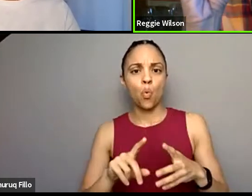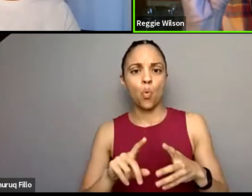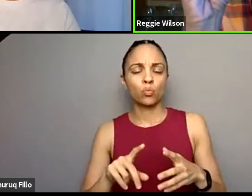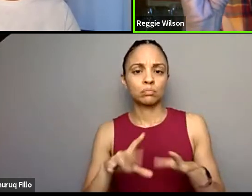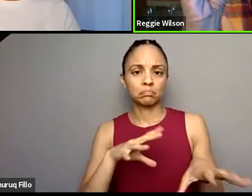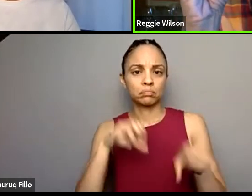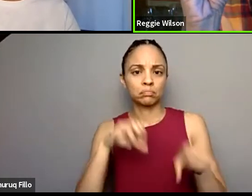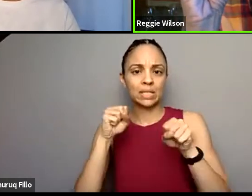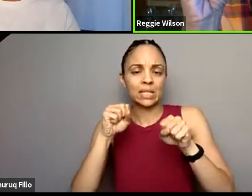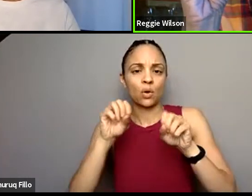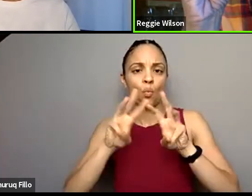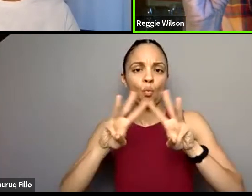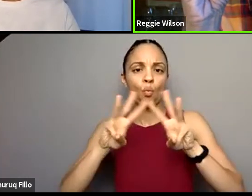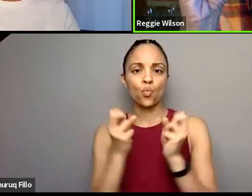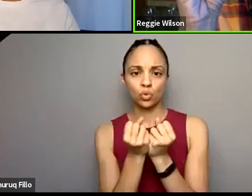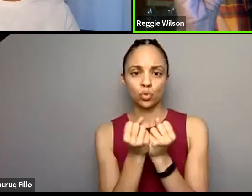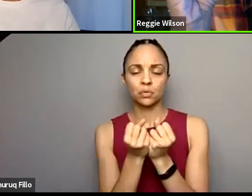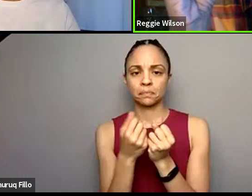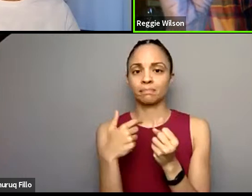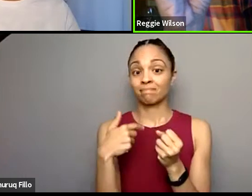I was teaching down